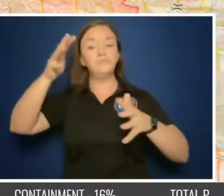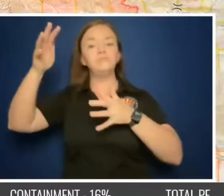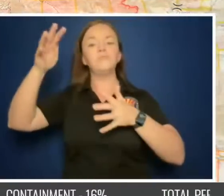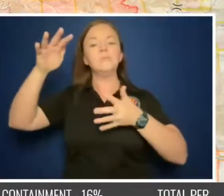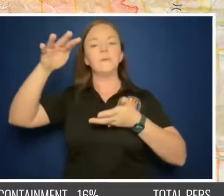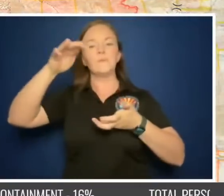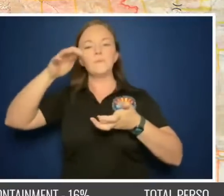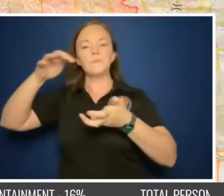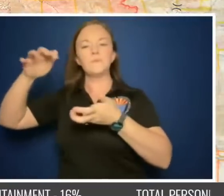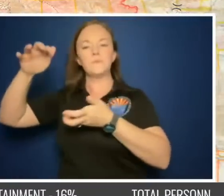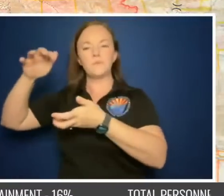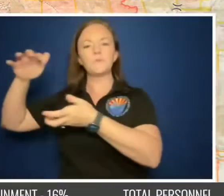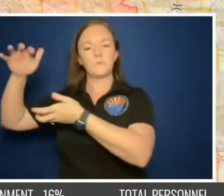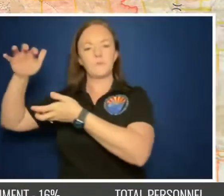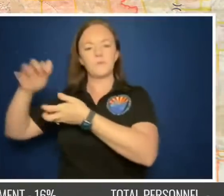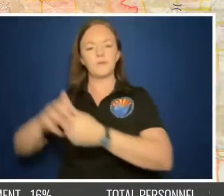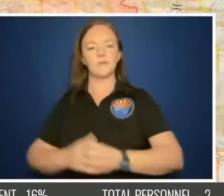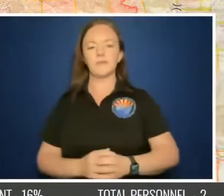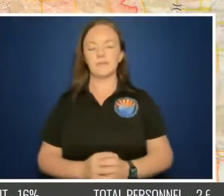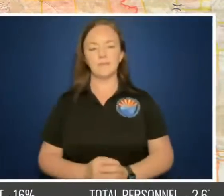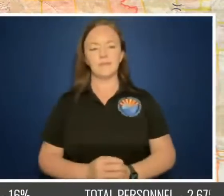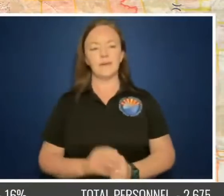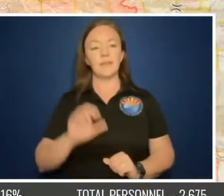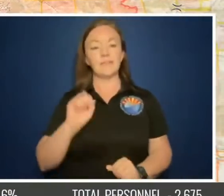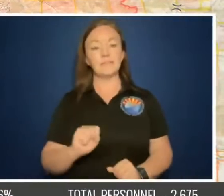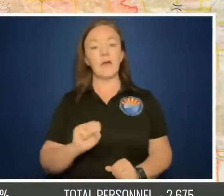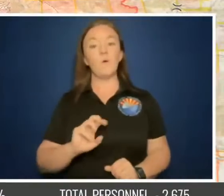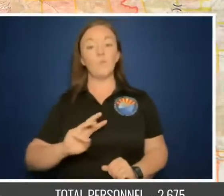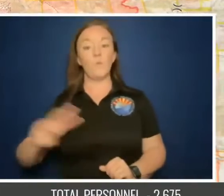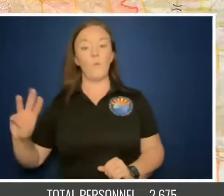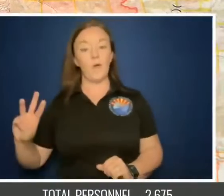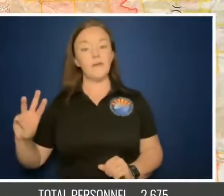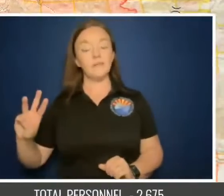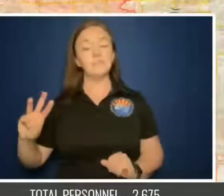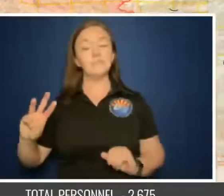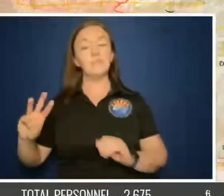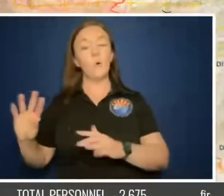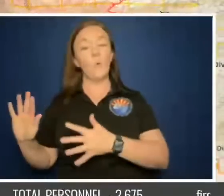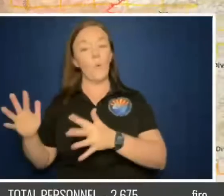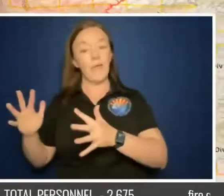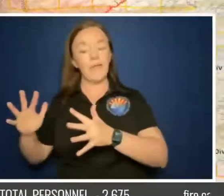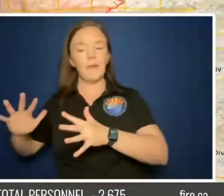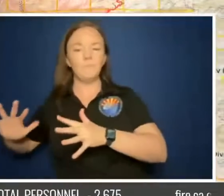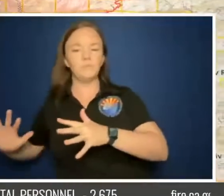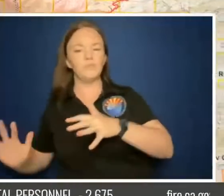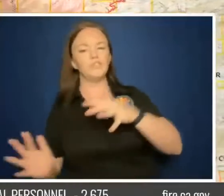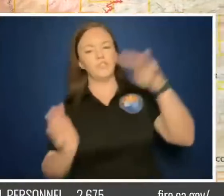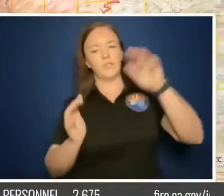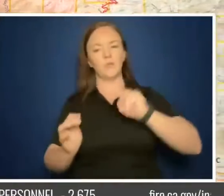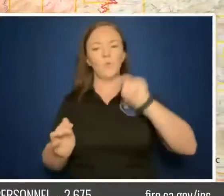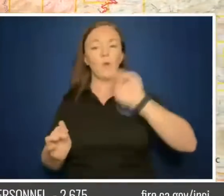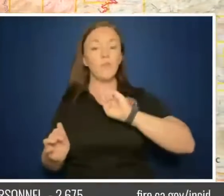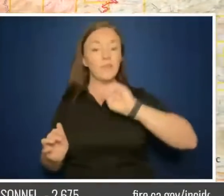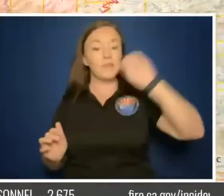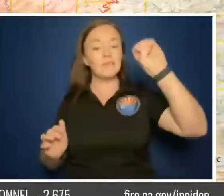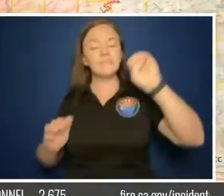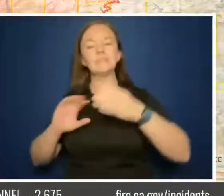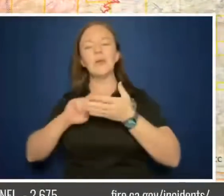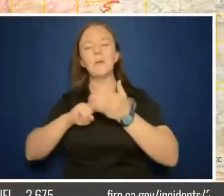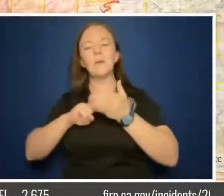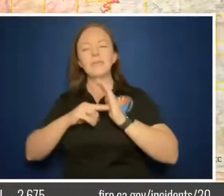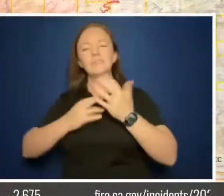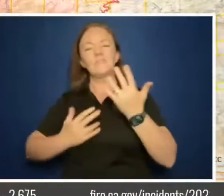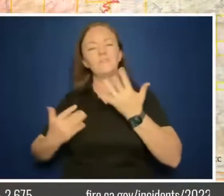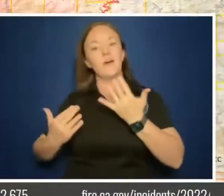that persistent southwest flow that's starting to push the fire deeper into the forested areas, but that's